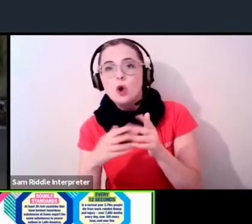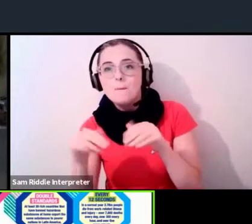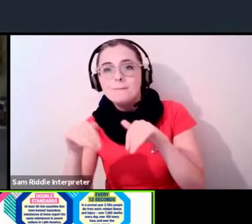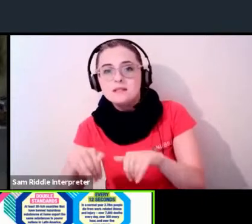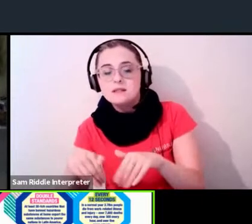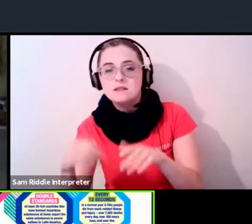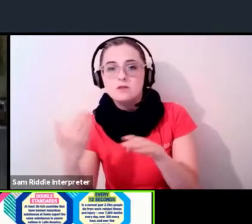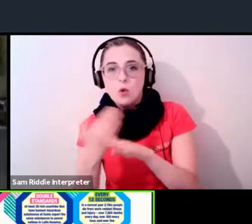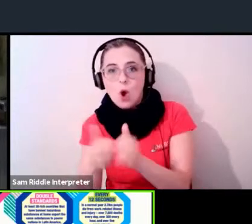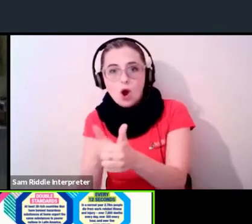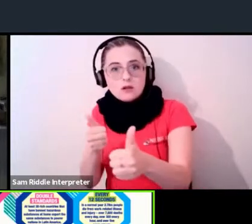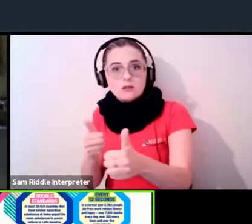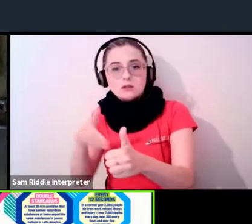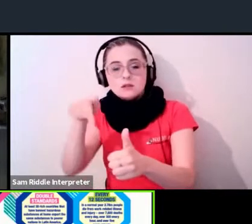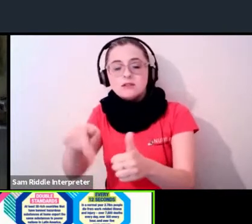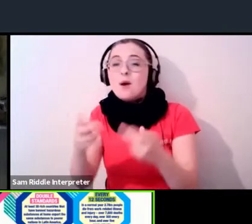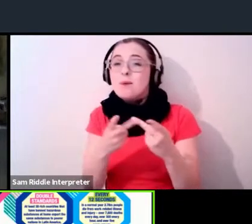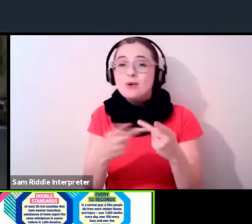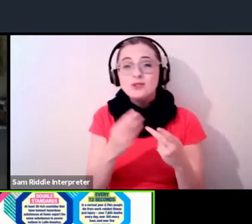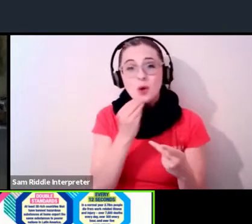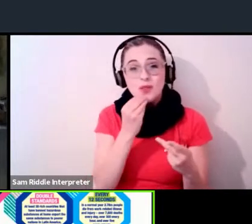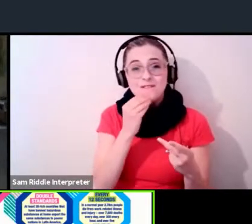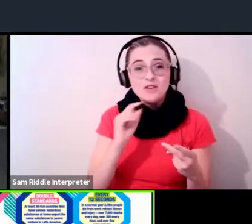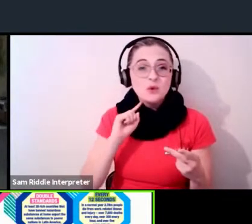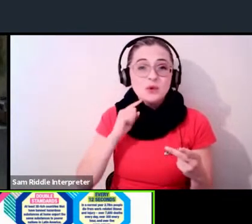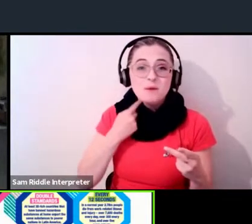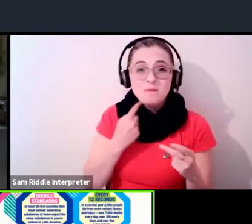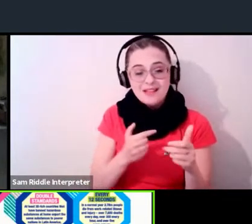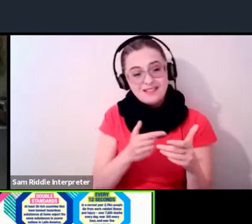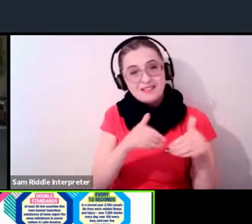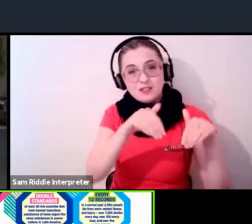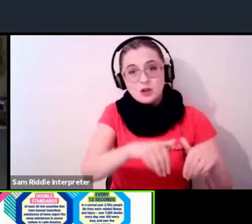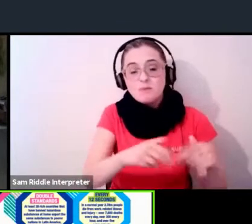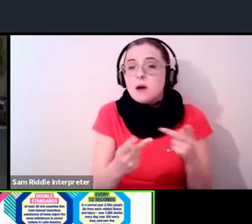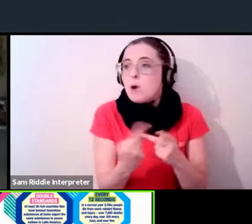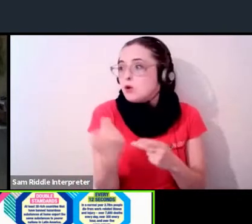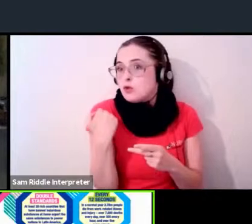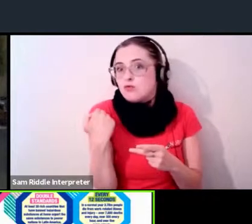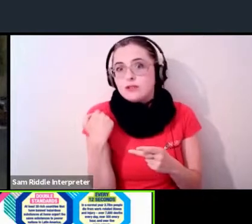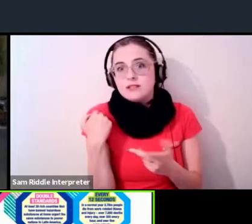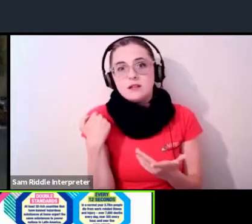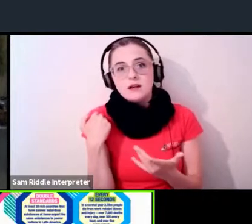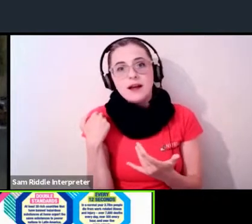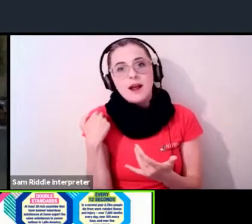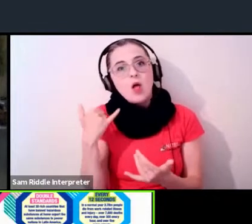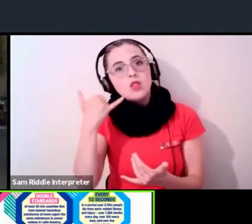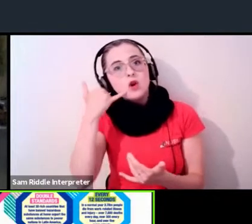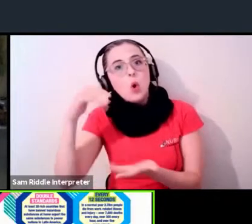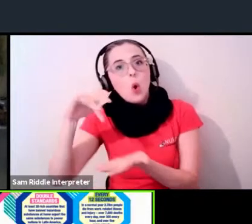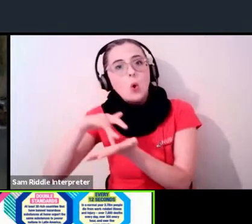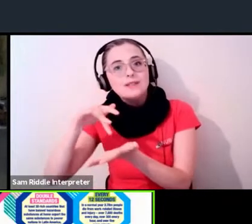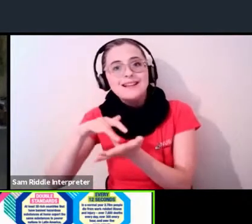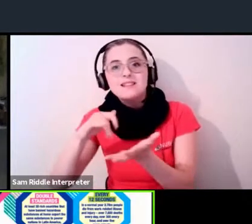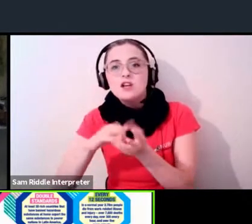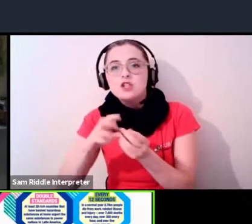plants, but also recently the DVLA and the call centres in Swansea, where the infection rates